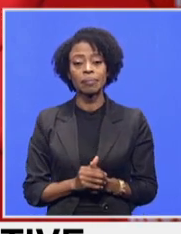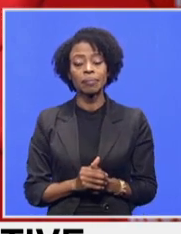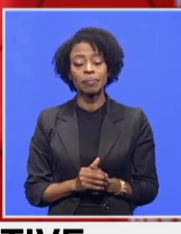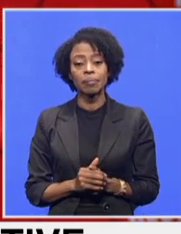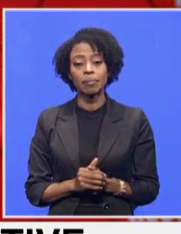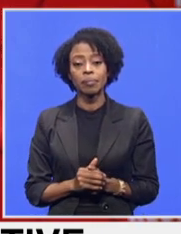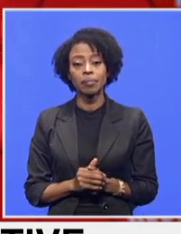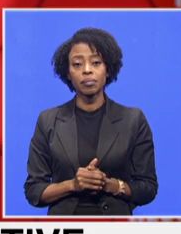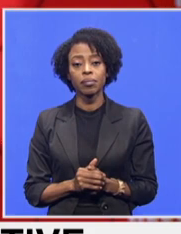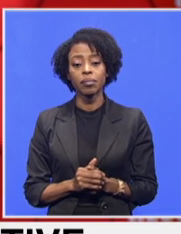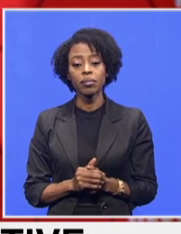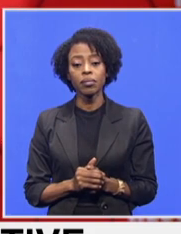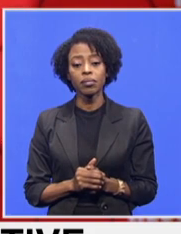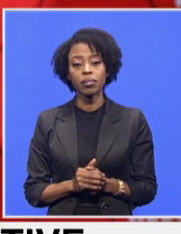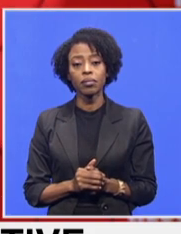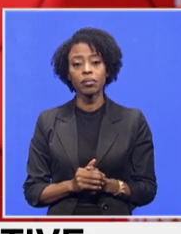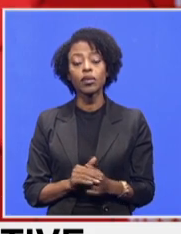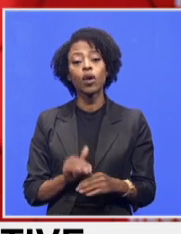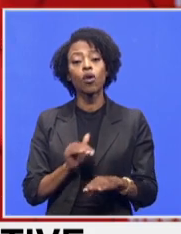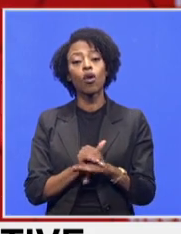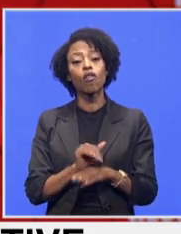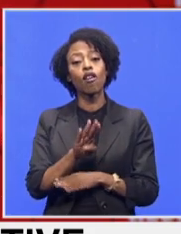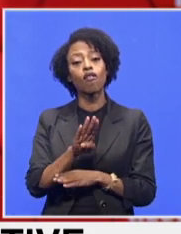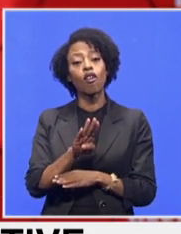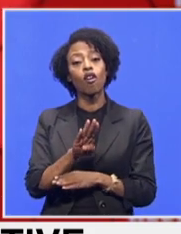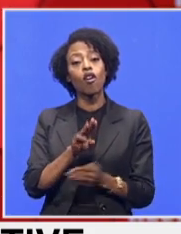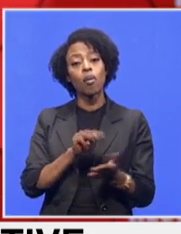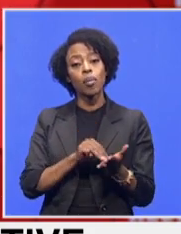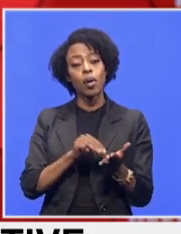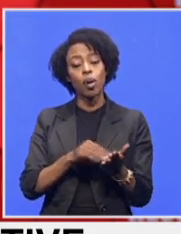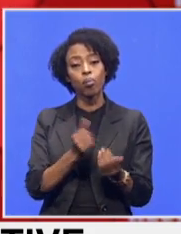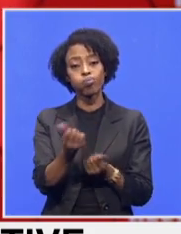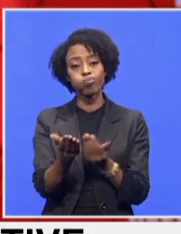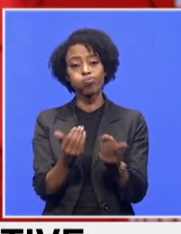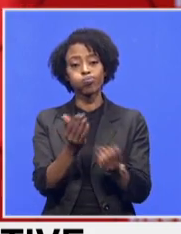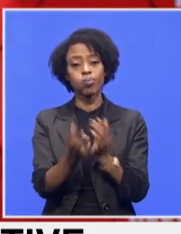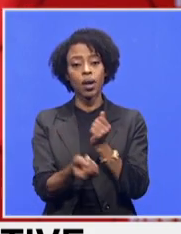The more than 4 million applications